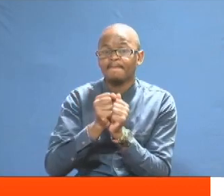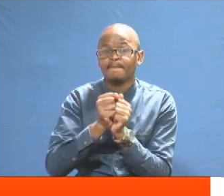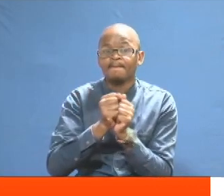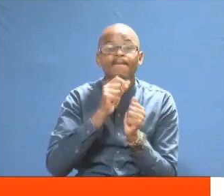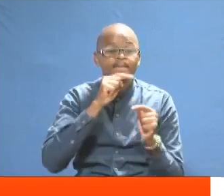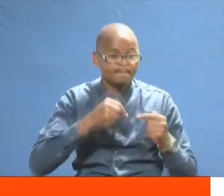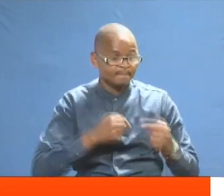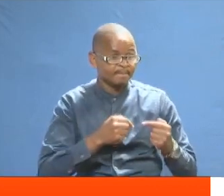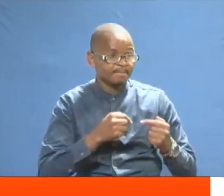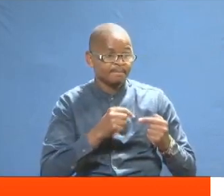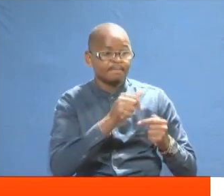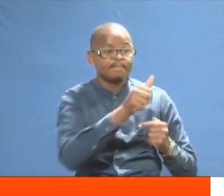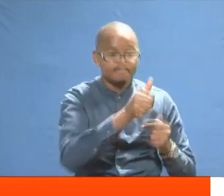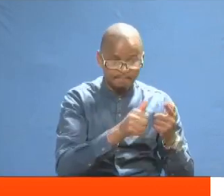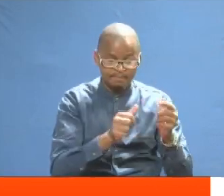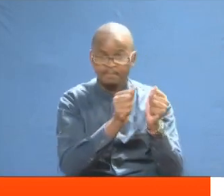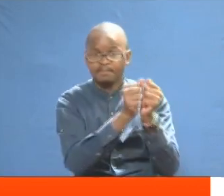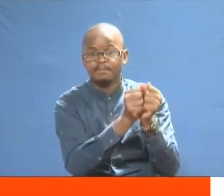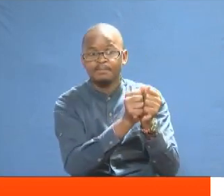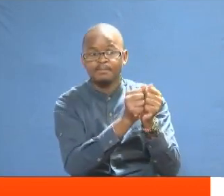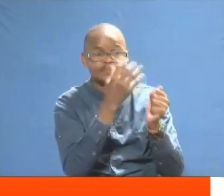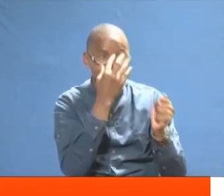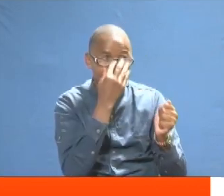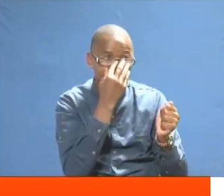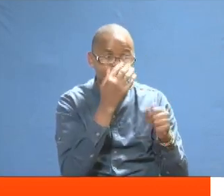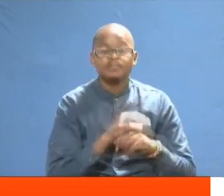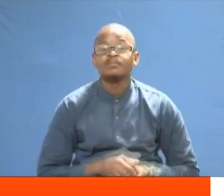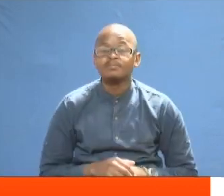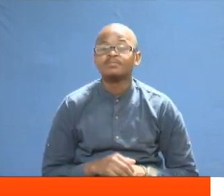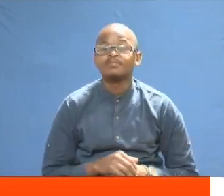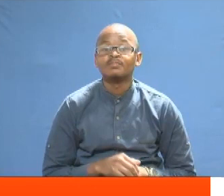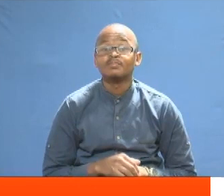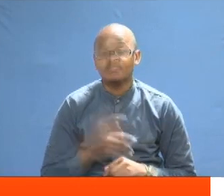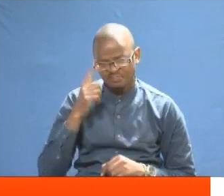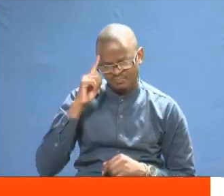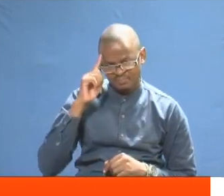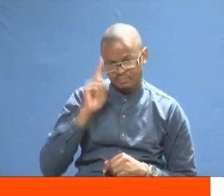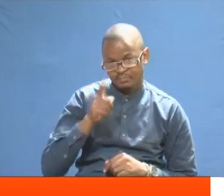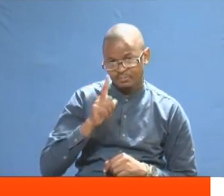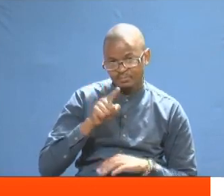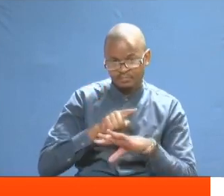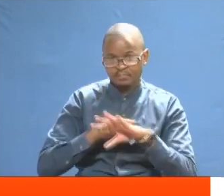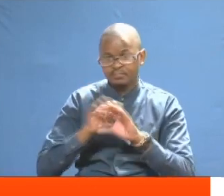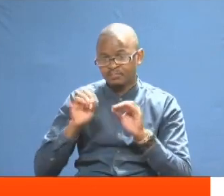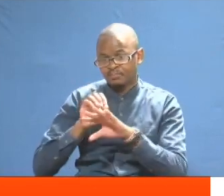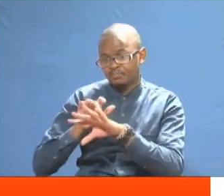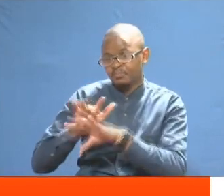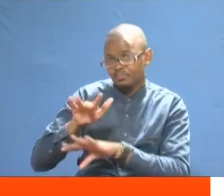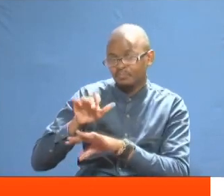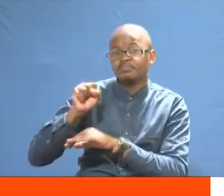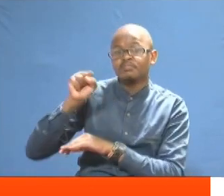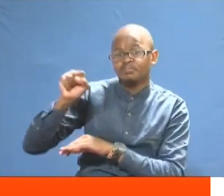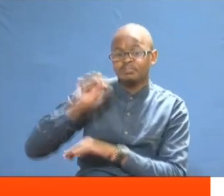for himself as a leader, and then 10 for Dr. William Ruto. And I think at that point, there is no early campaigns we are